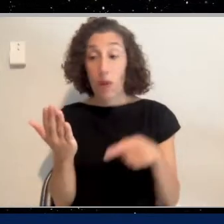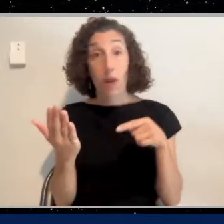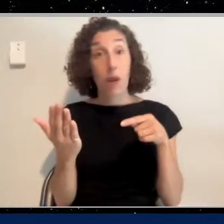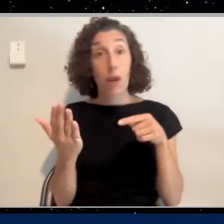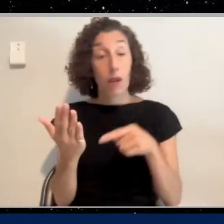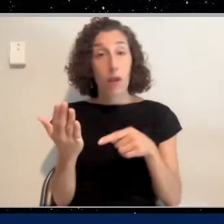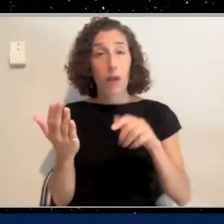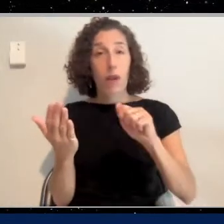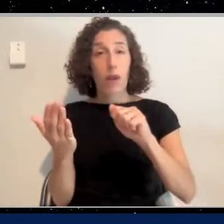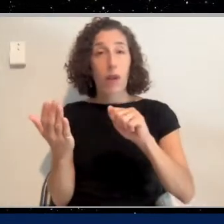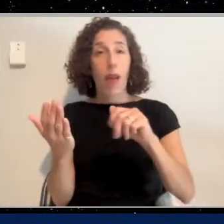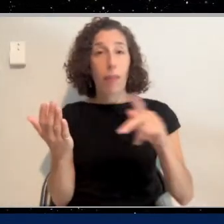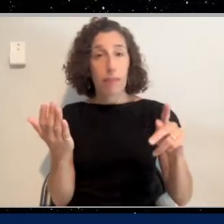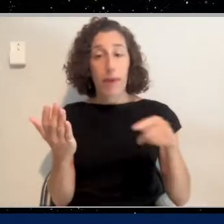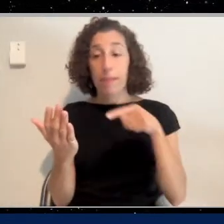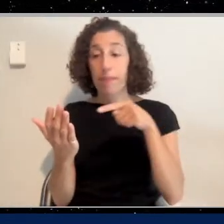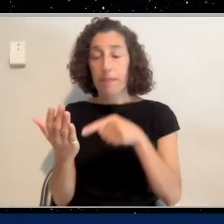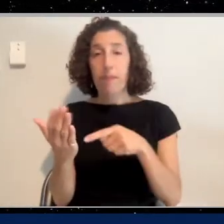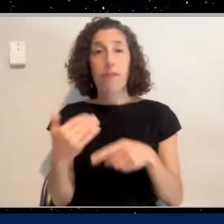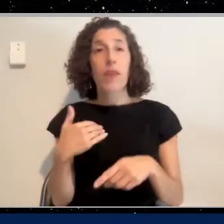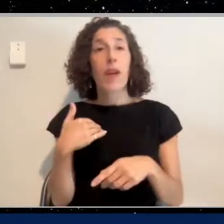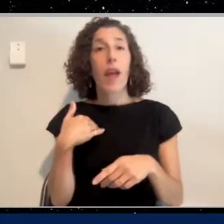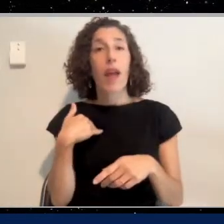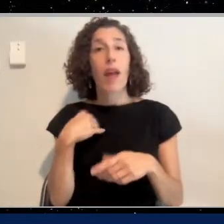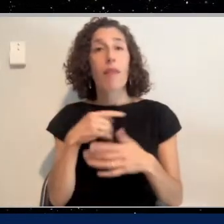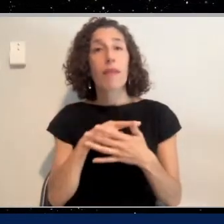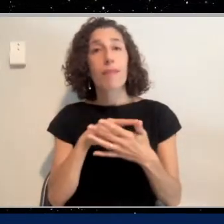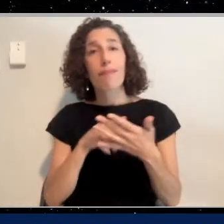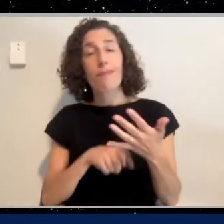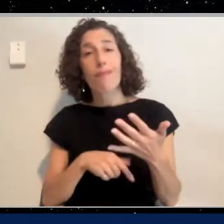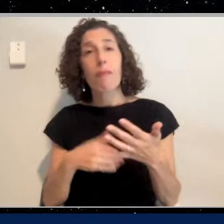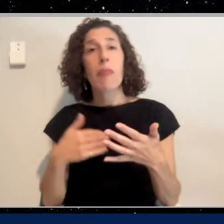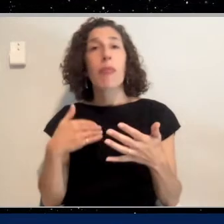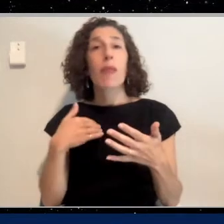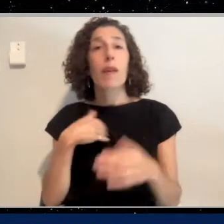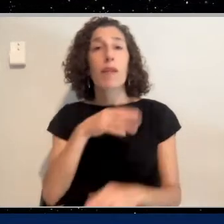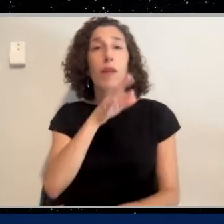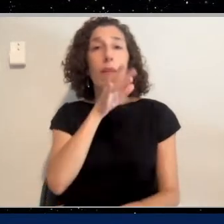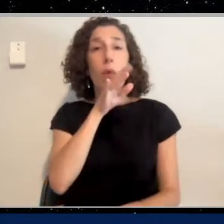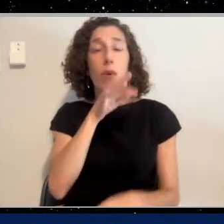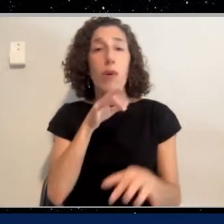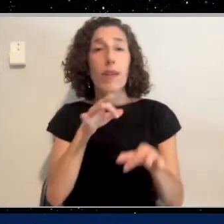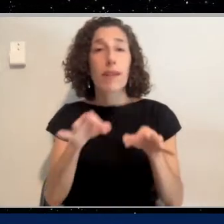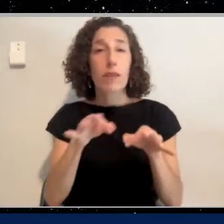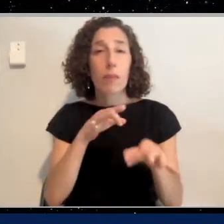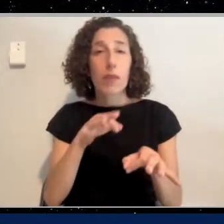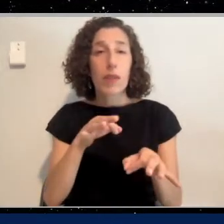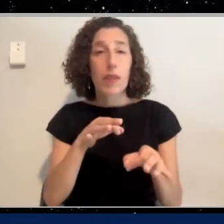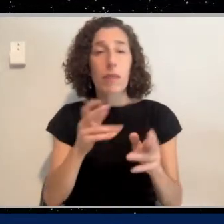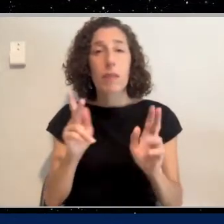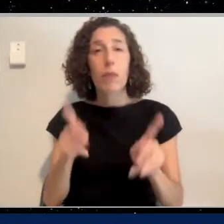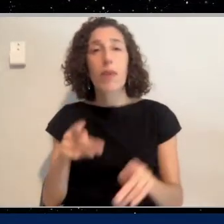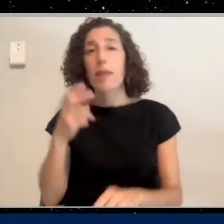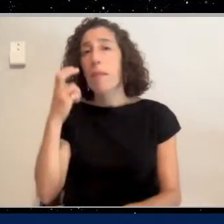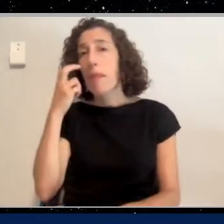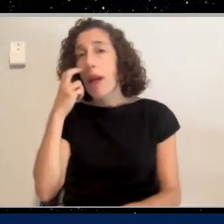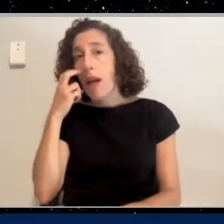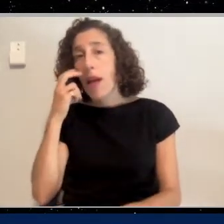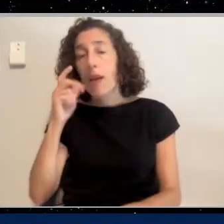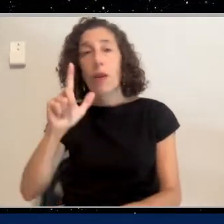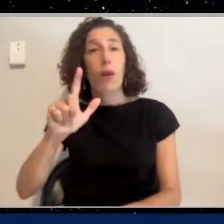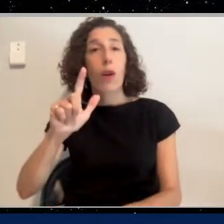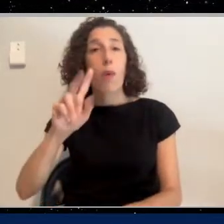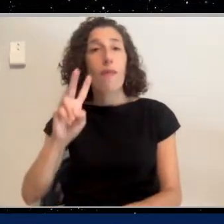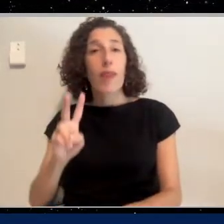description, which is especially useful for individuals that are blind or have low vision. Right. We also